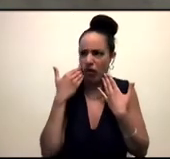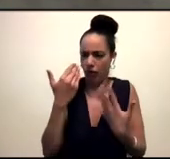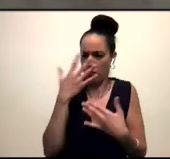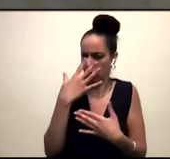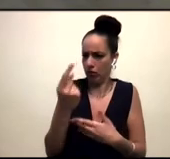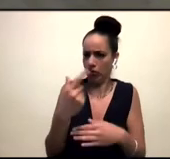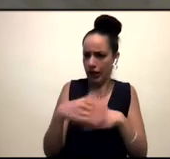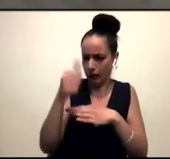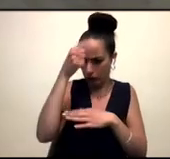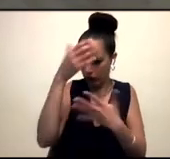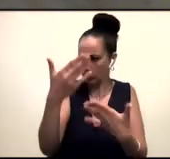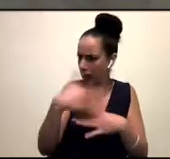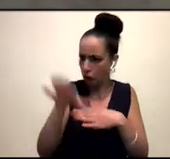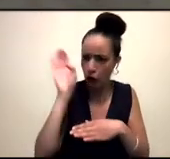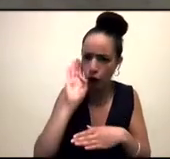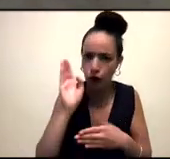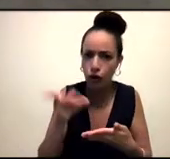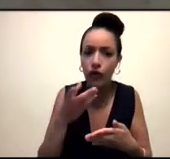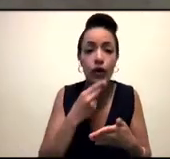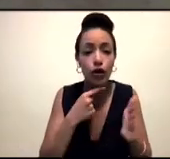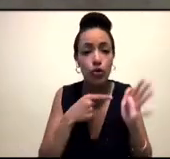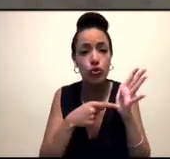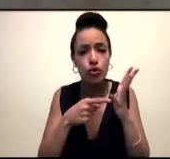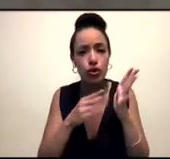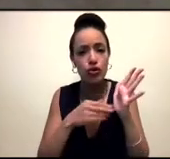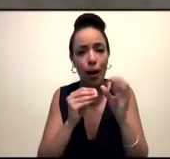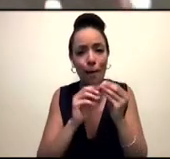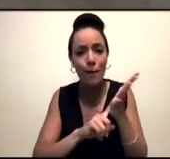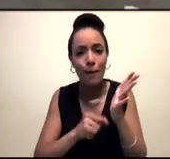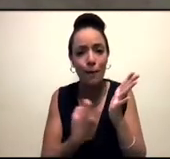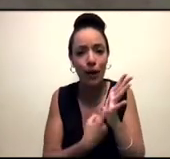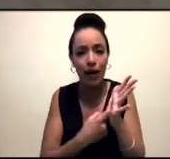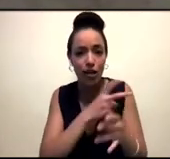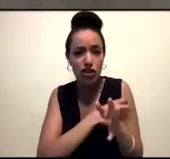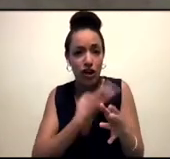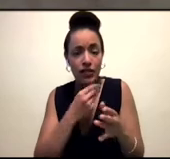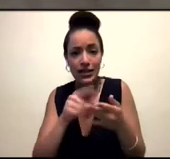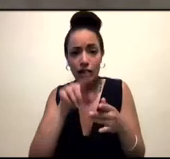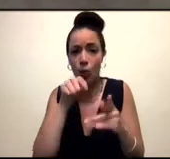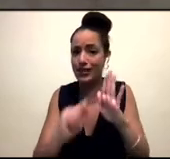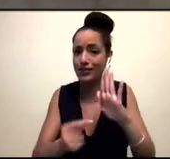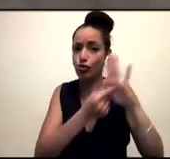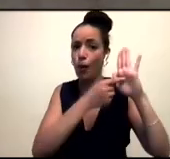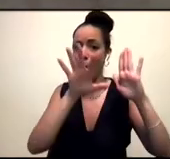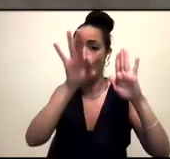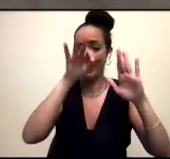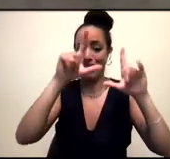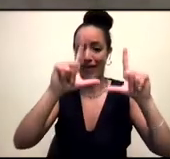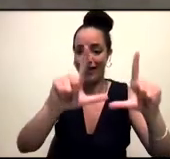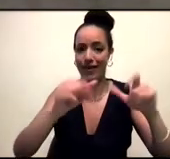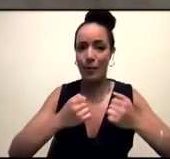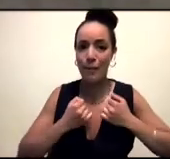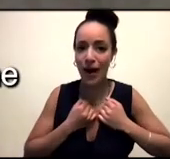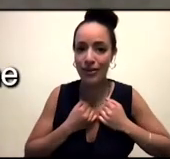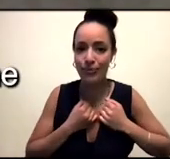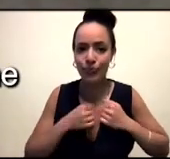participate. And then Tumblr, the staff at Tumblr featured that as one of their top picks. And I was like, Oh, maybe we're on to something. And so as I started to,